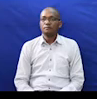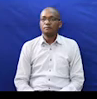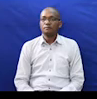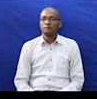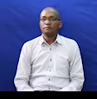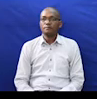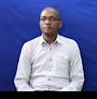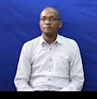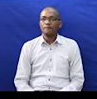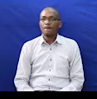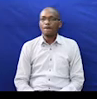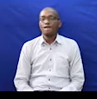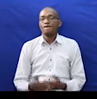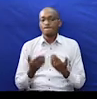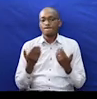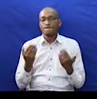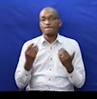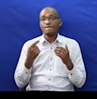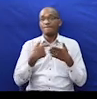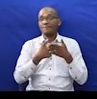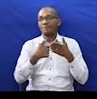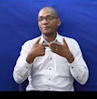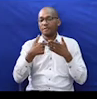Okay, so these are called the trigonometrical ratio. It means